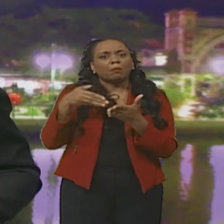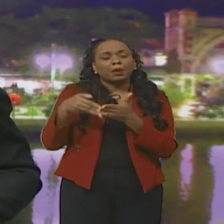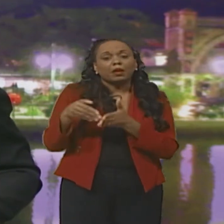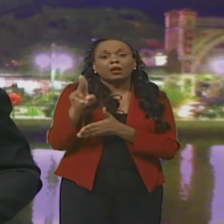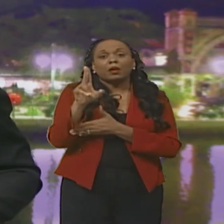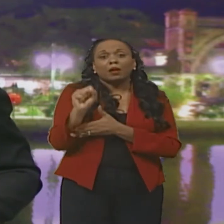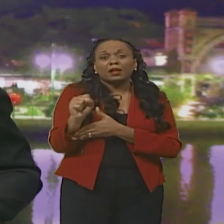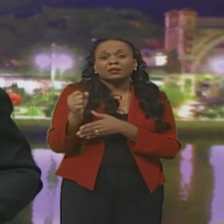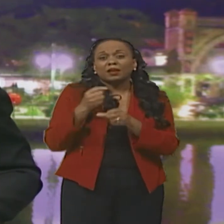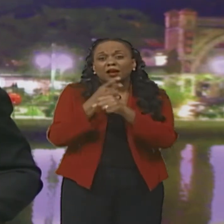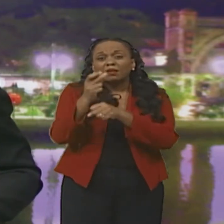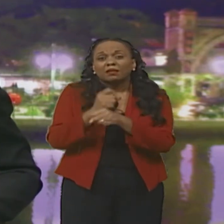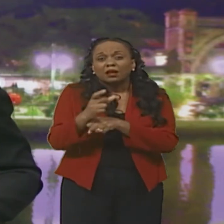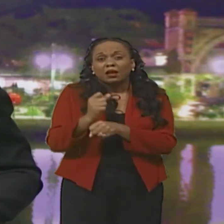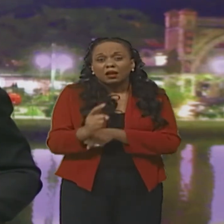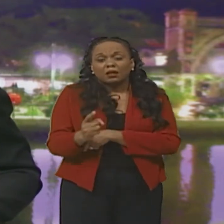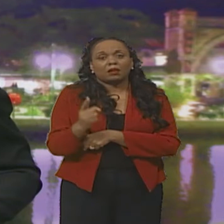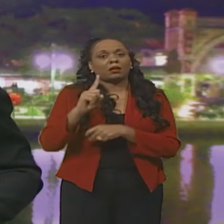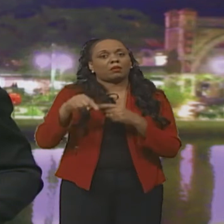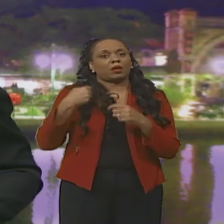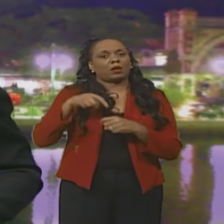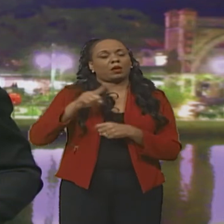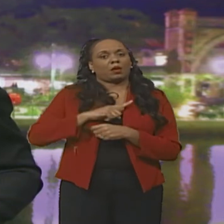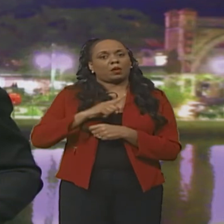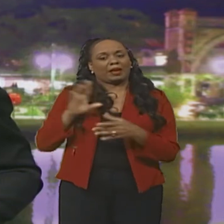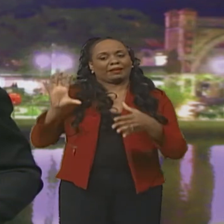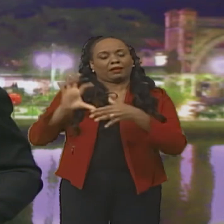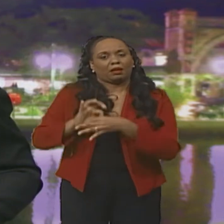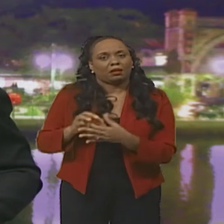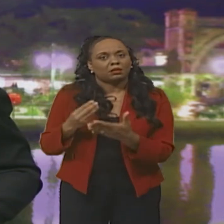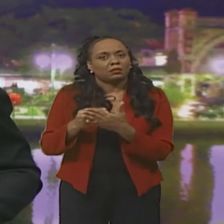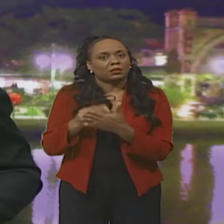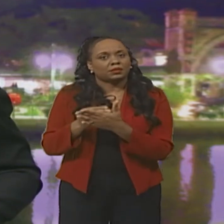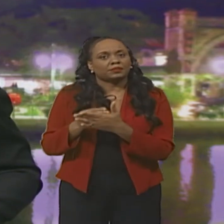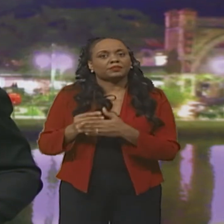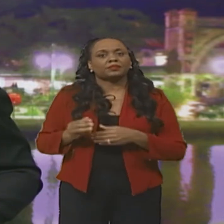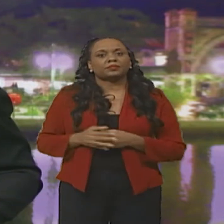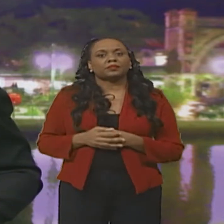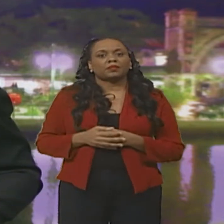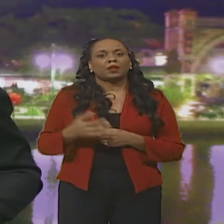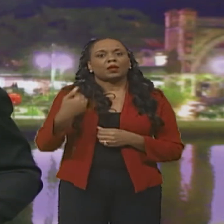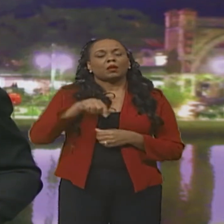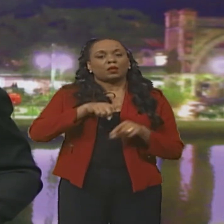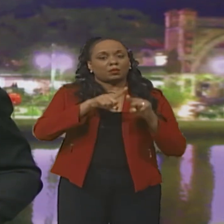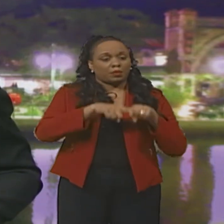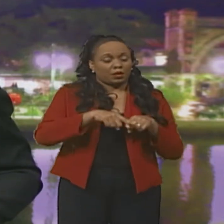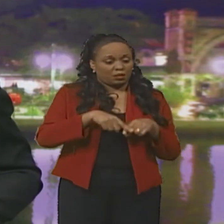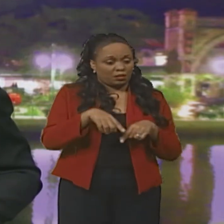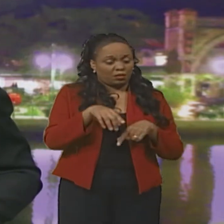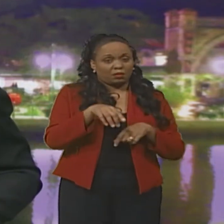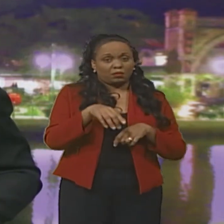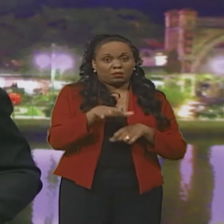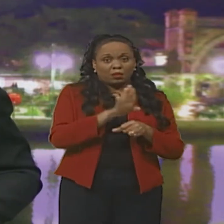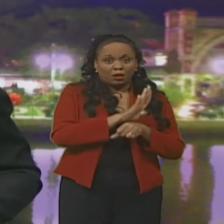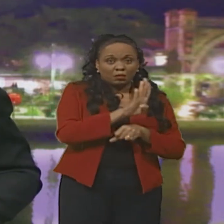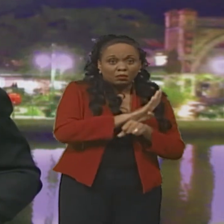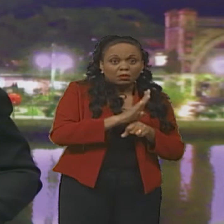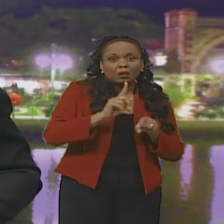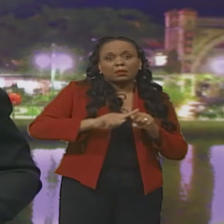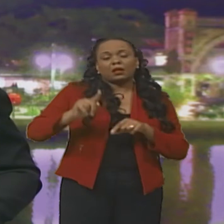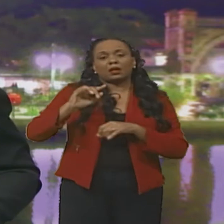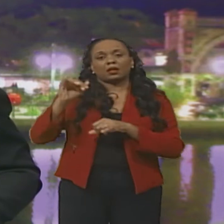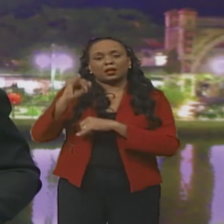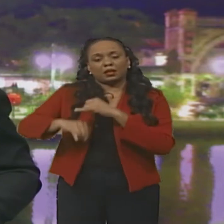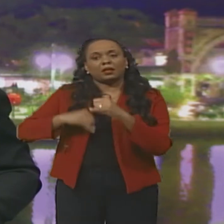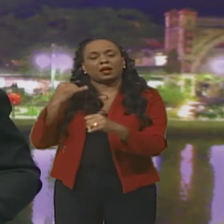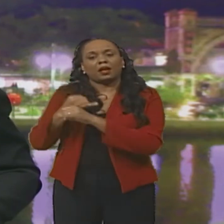improving Barbados' engagement with the fund. Minister Cattle stressed Barbados' survival depends not only on local but also